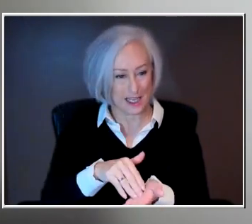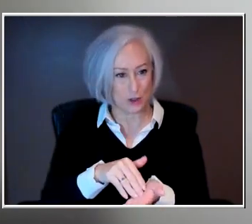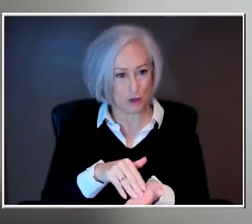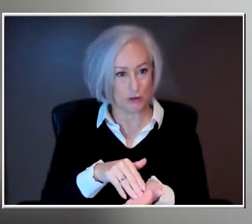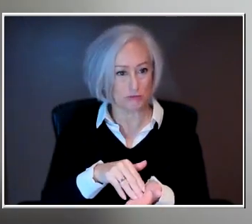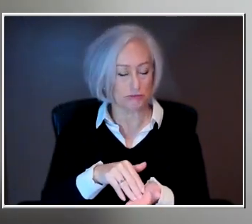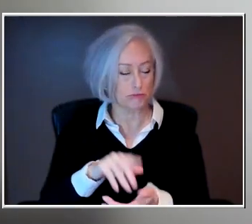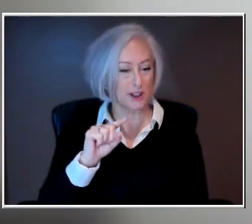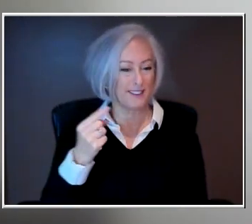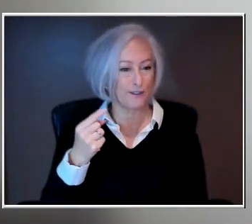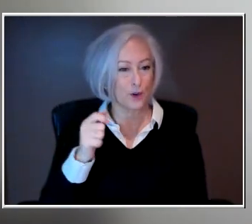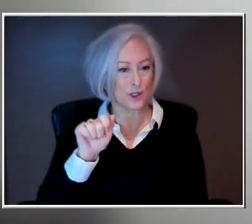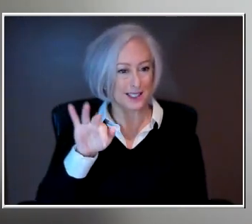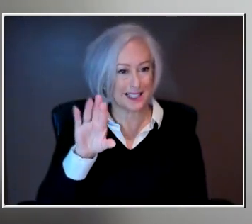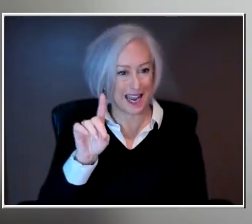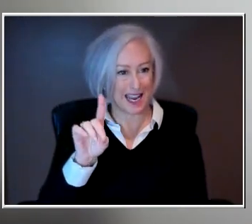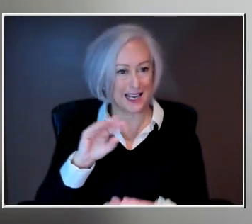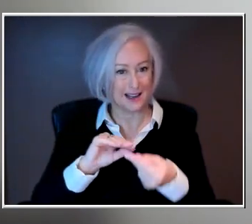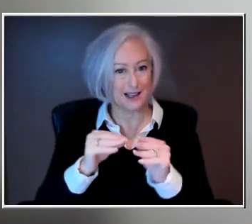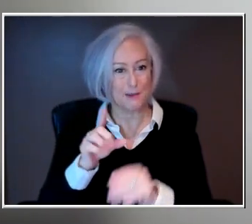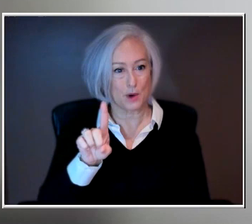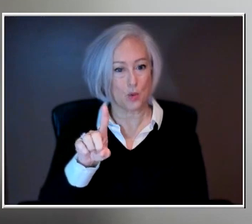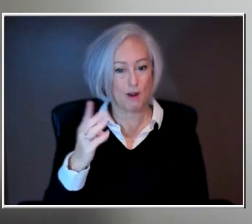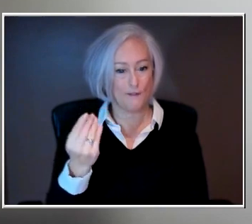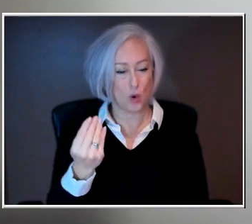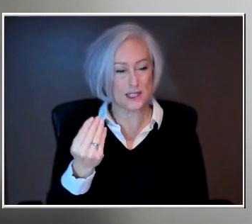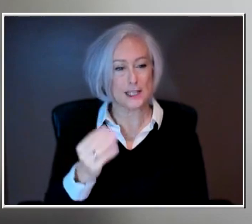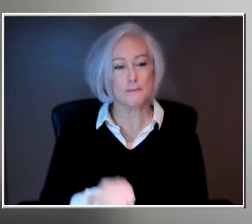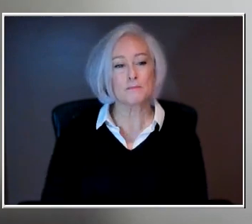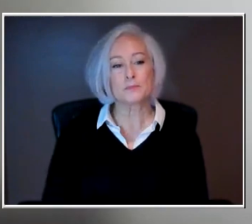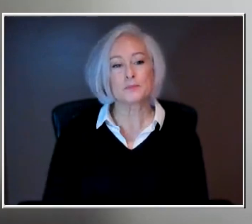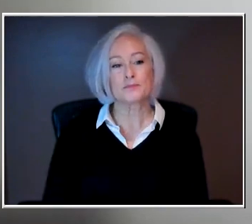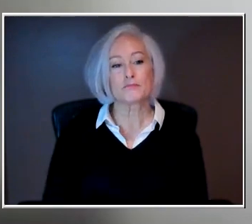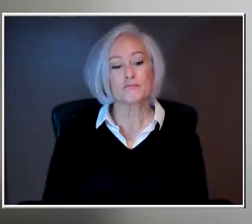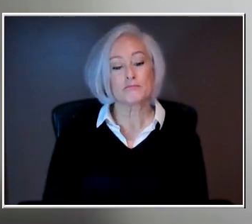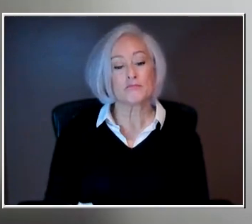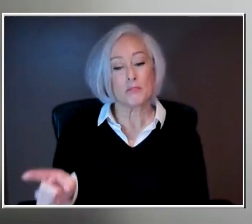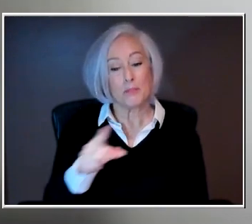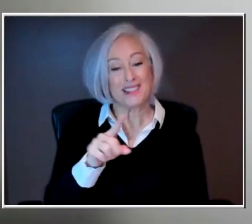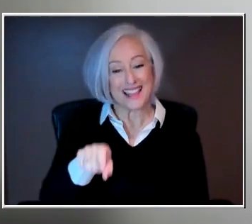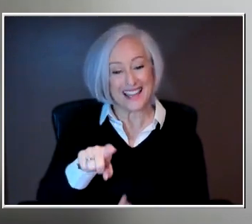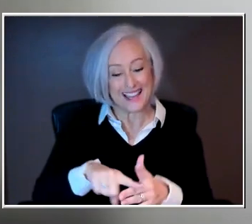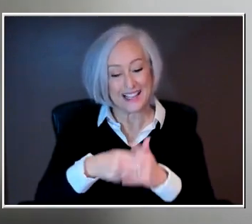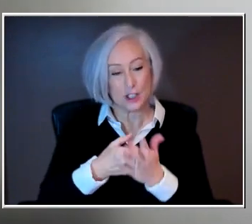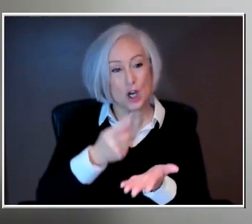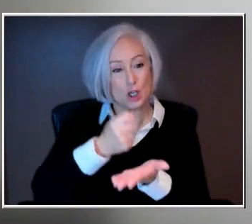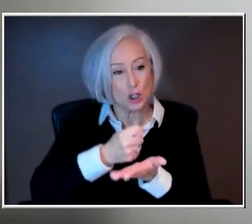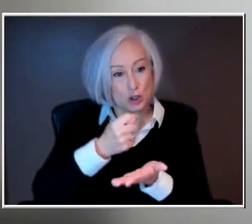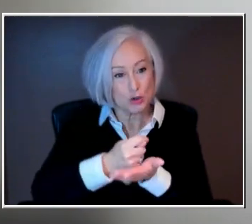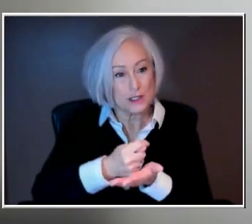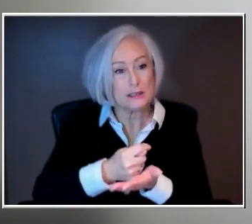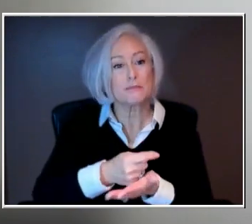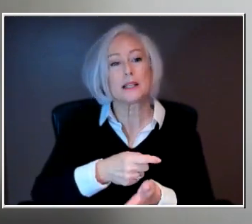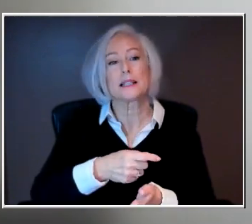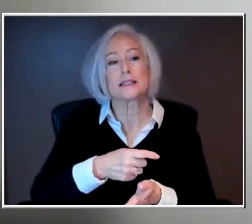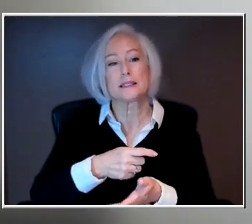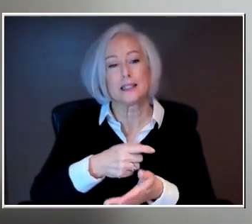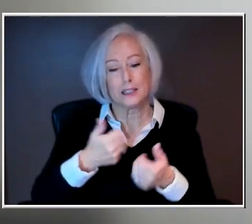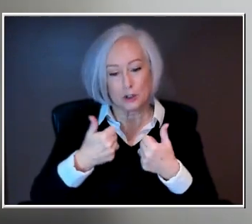center 114. But they can also start with the treatment and the stabilization working with